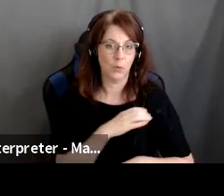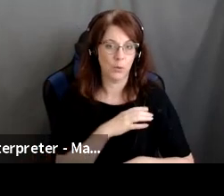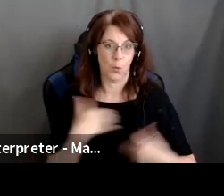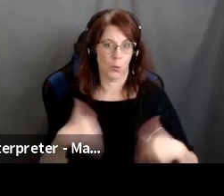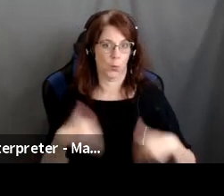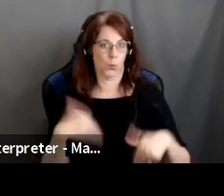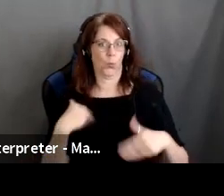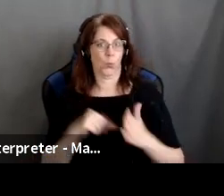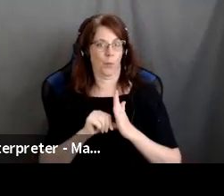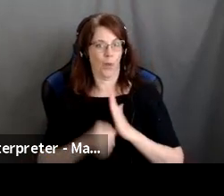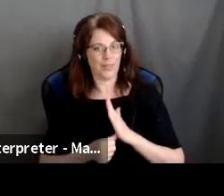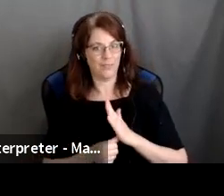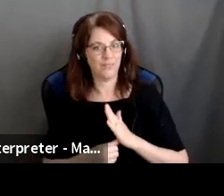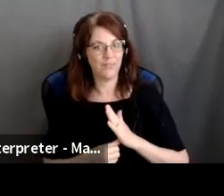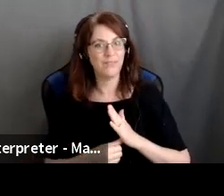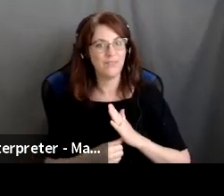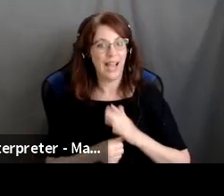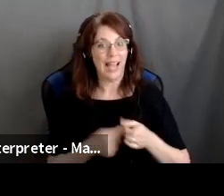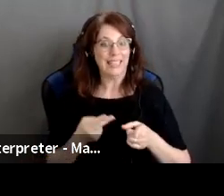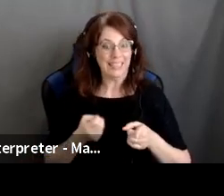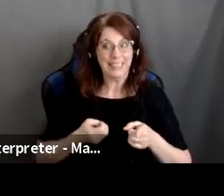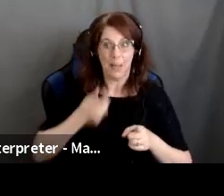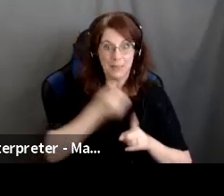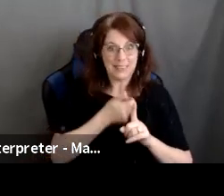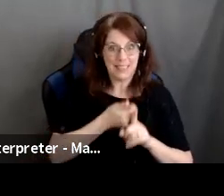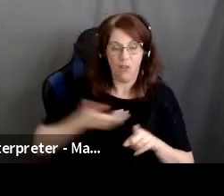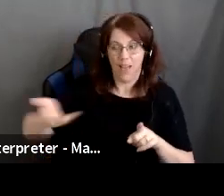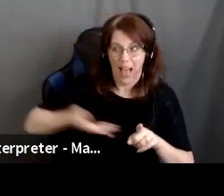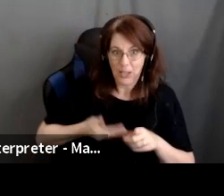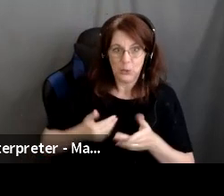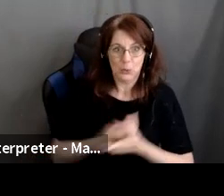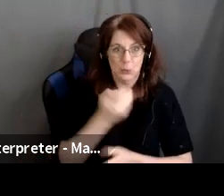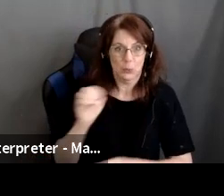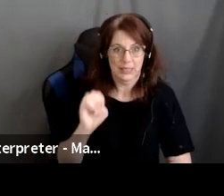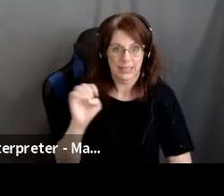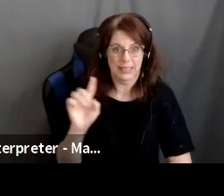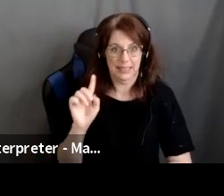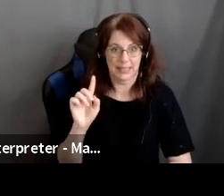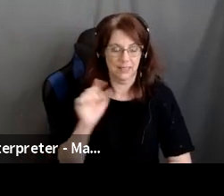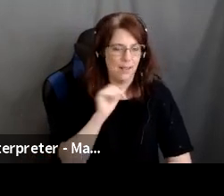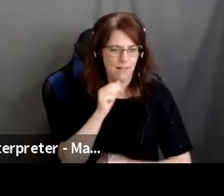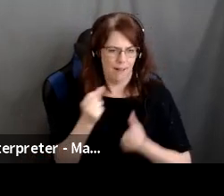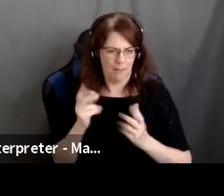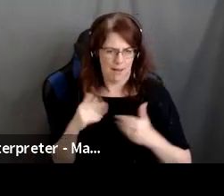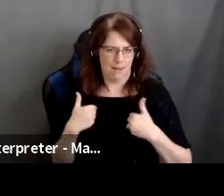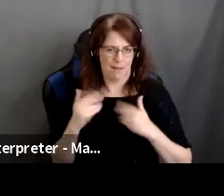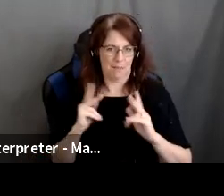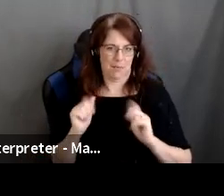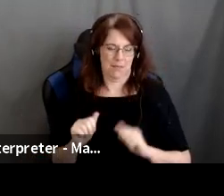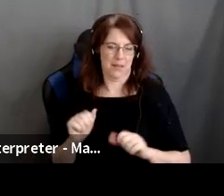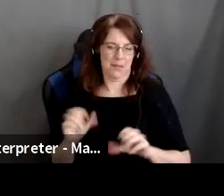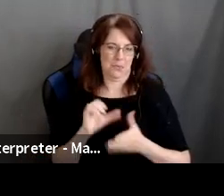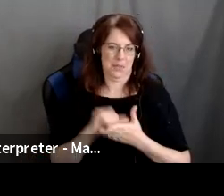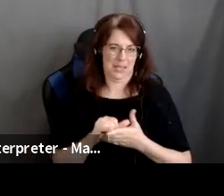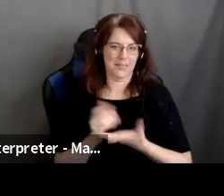impressive. And he hired the new ED. You know, not many young people get to do that. You